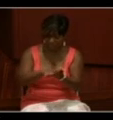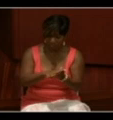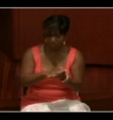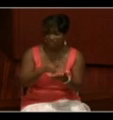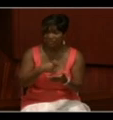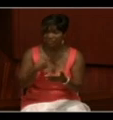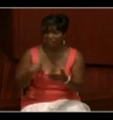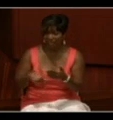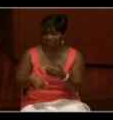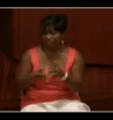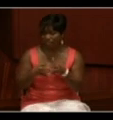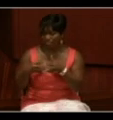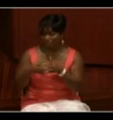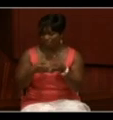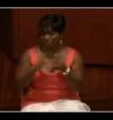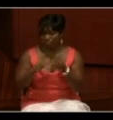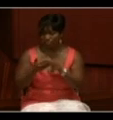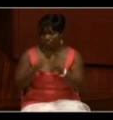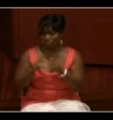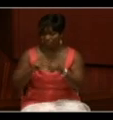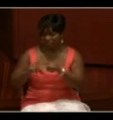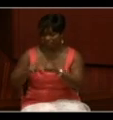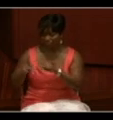places. Next slide,